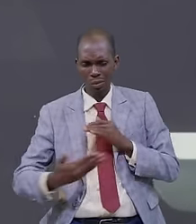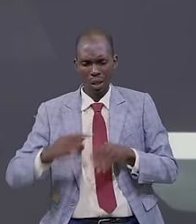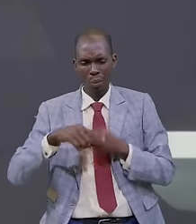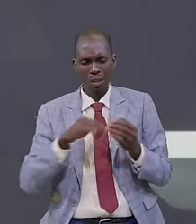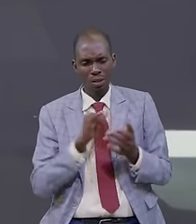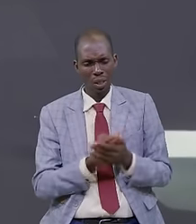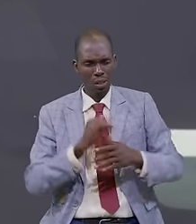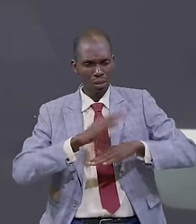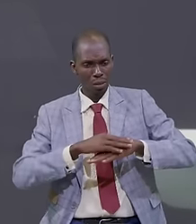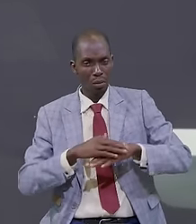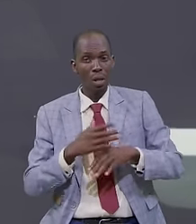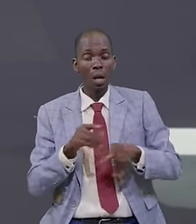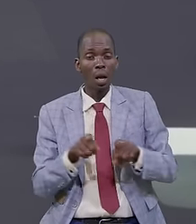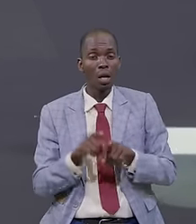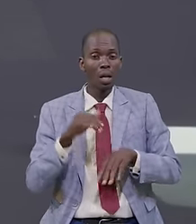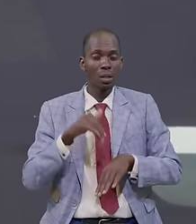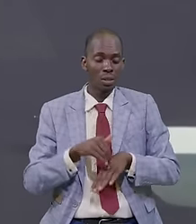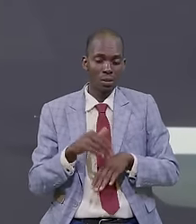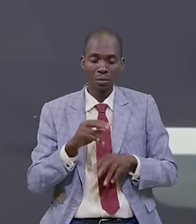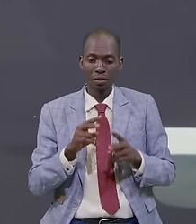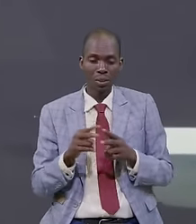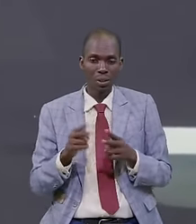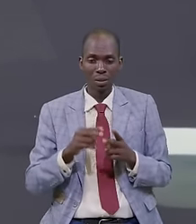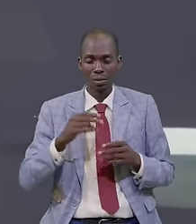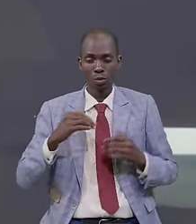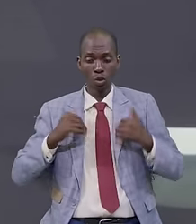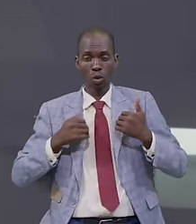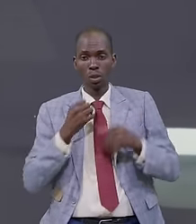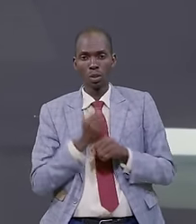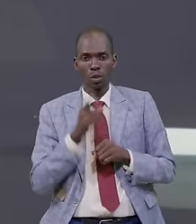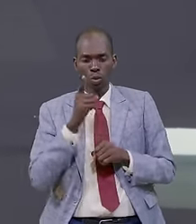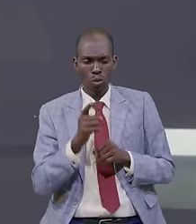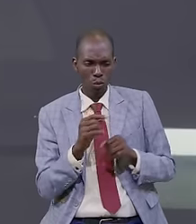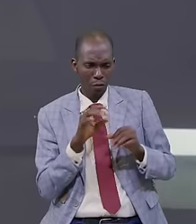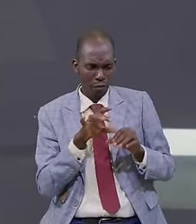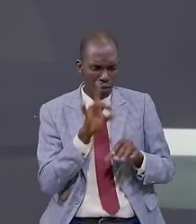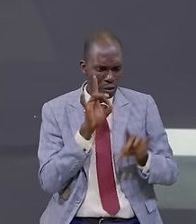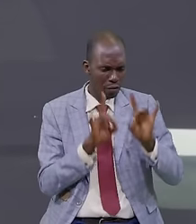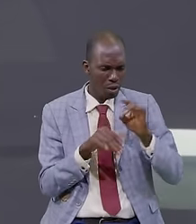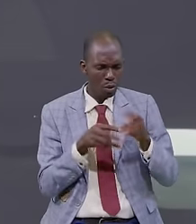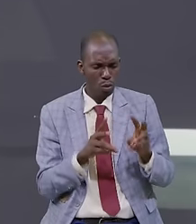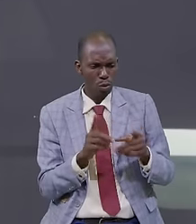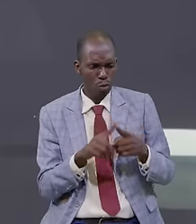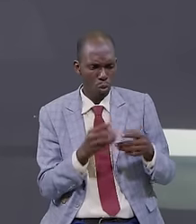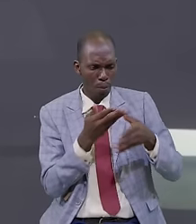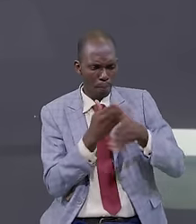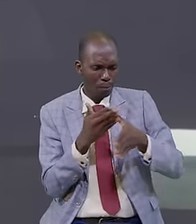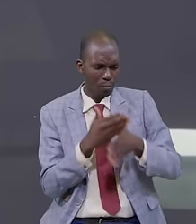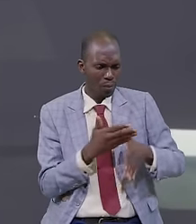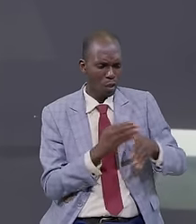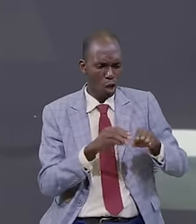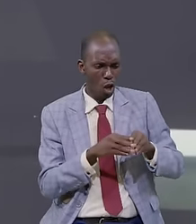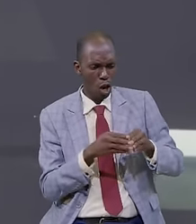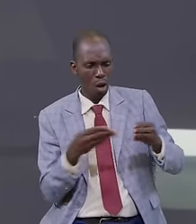soon as you were, you know how to dismantle that thing. And then putting it back, you had difficulty at